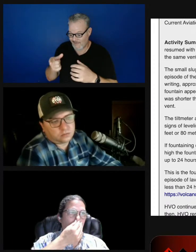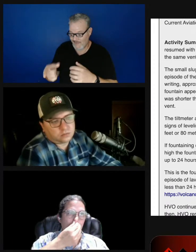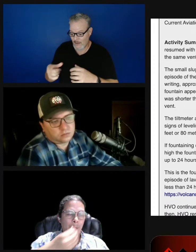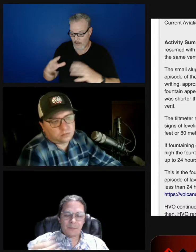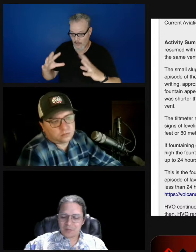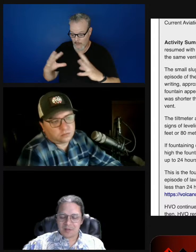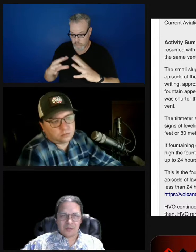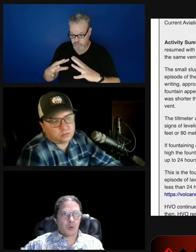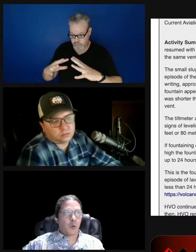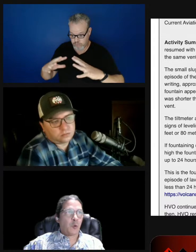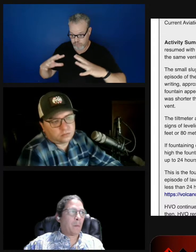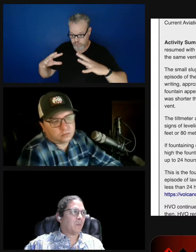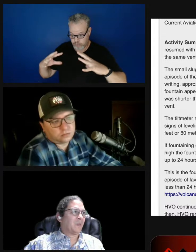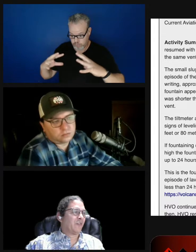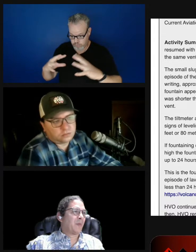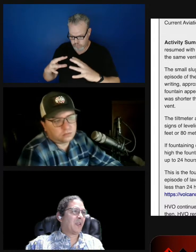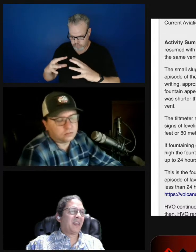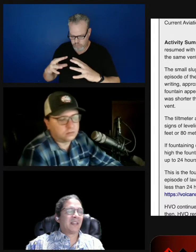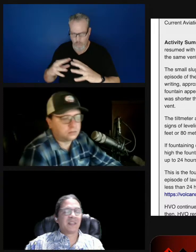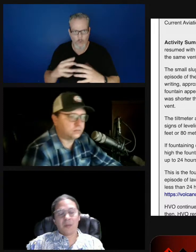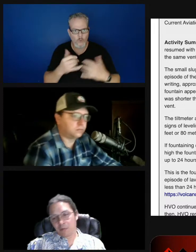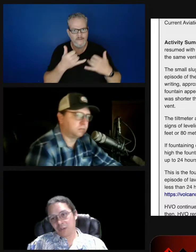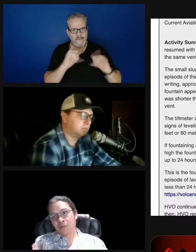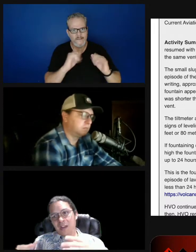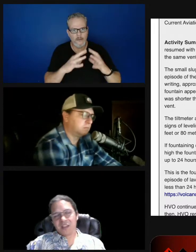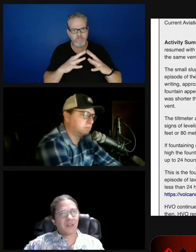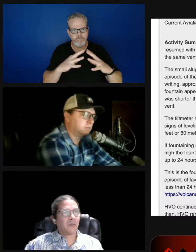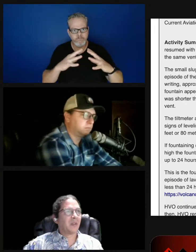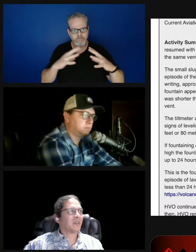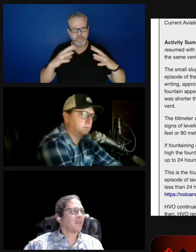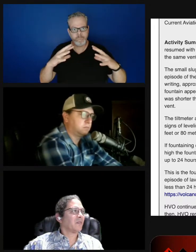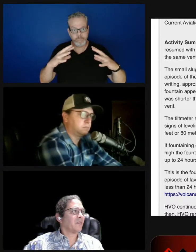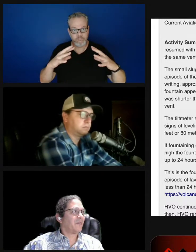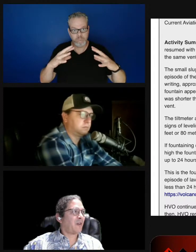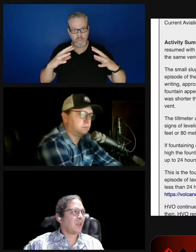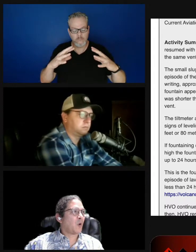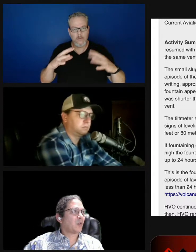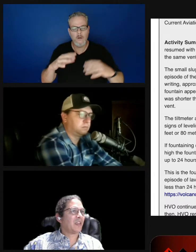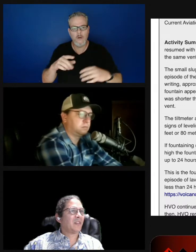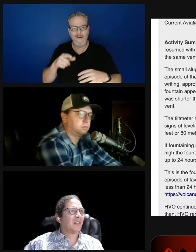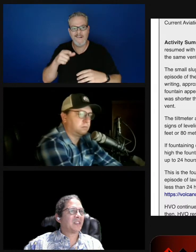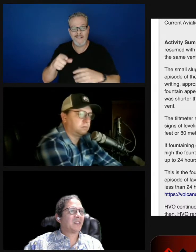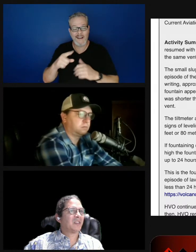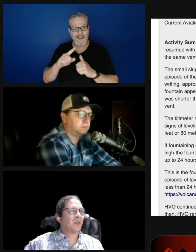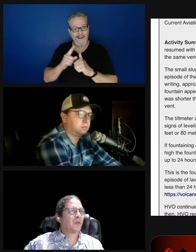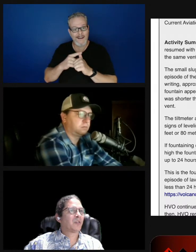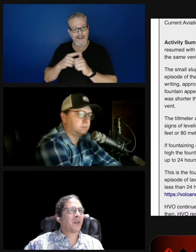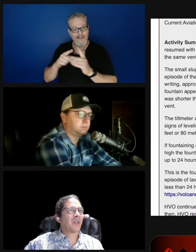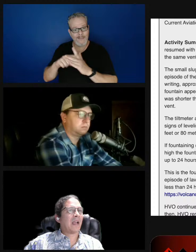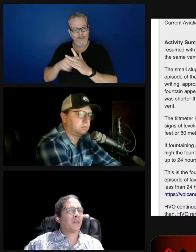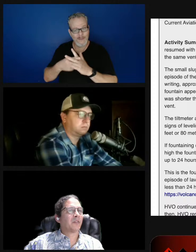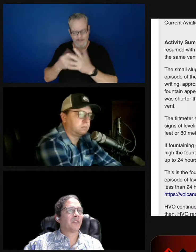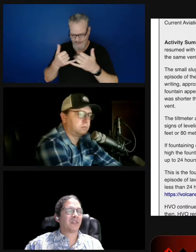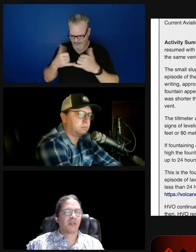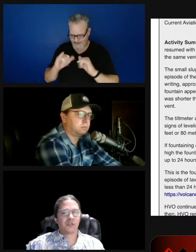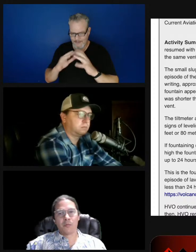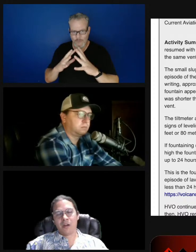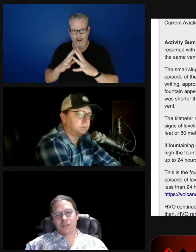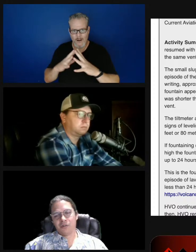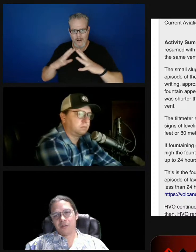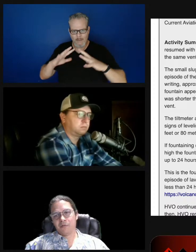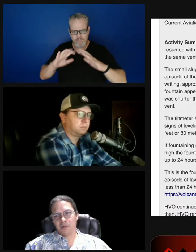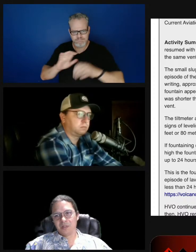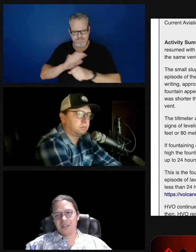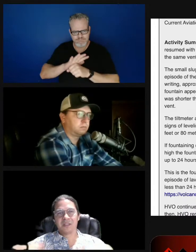out? And so at the very beginning, it's still pressurizing, but fairly quickly they see the tilt turning around to start to